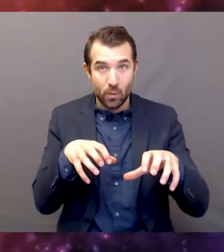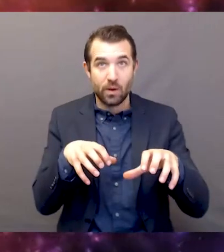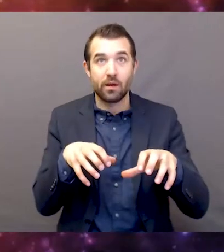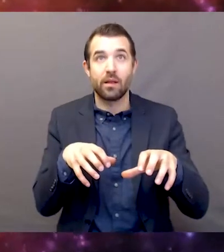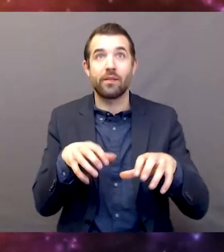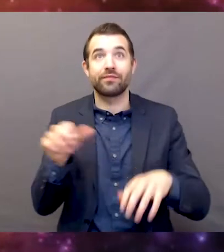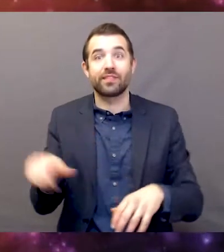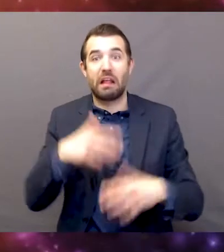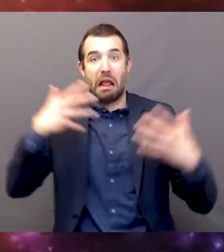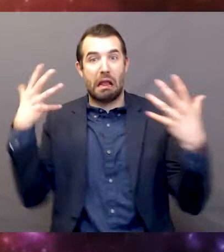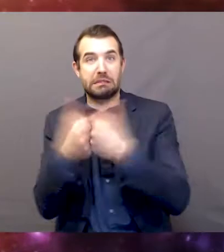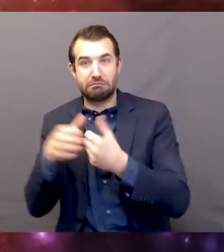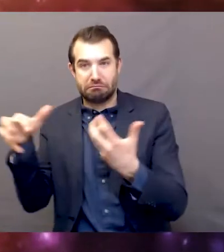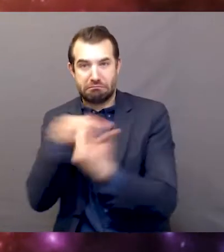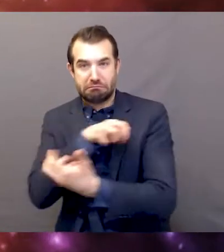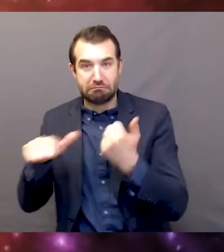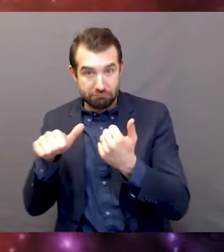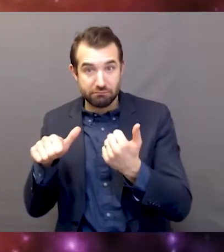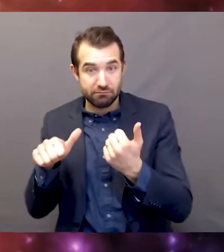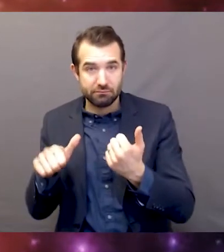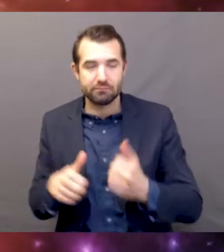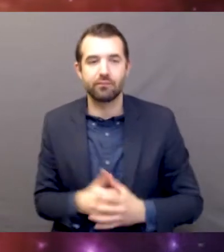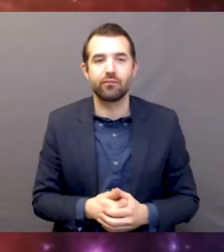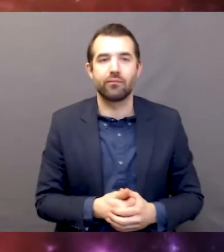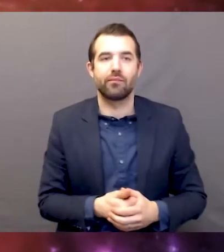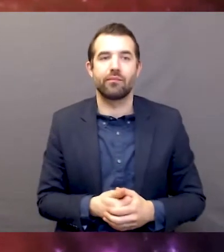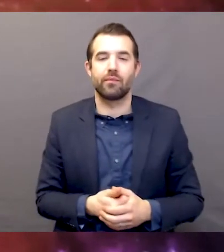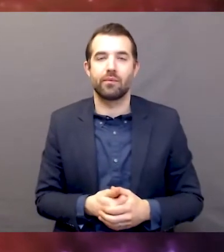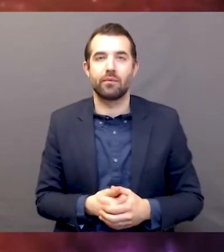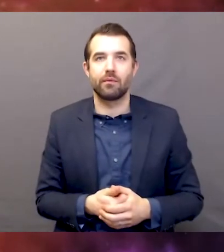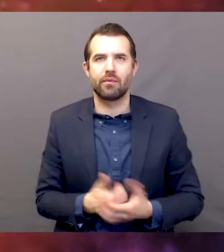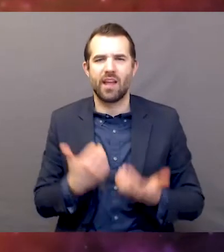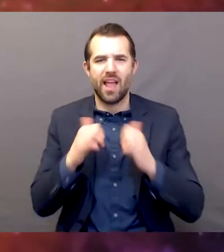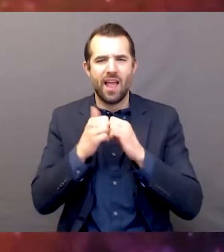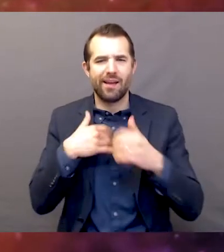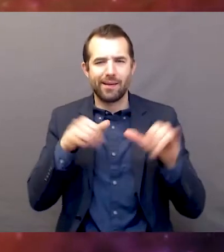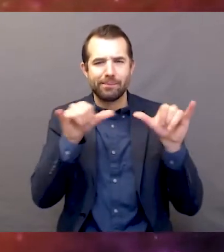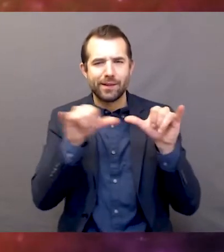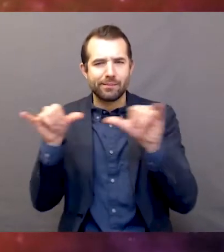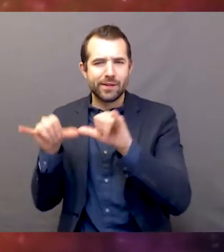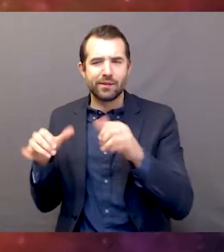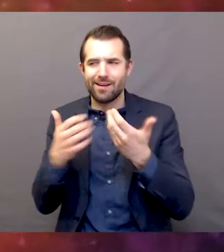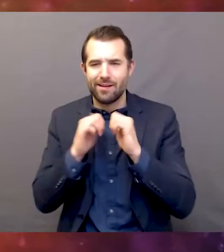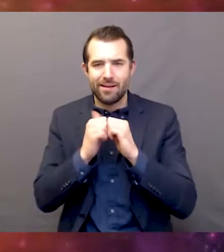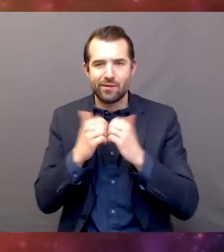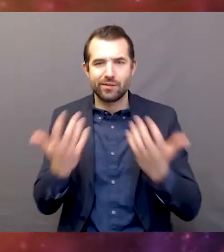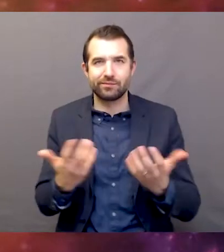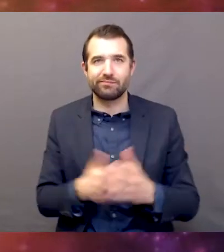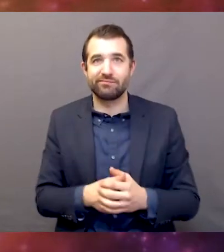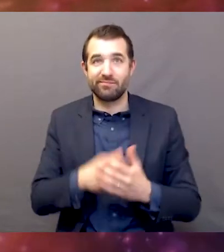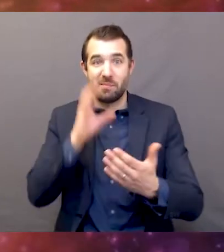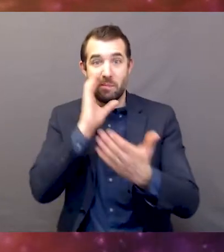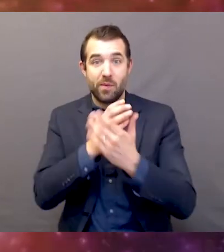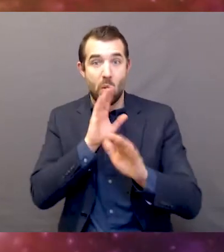So what kind of indirect measurements can we use in galaxy clusters? Here you see an analogy with looking at a surface of an